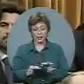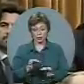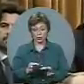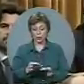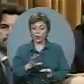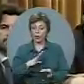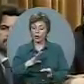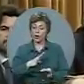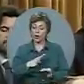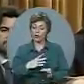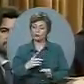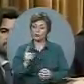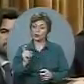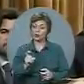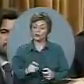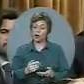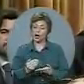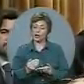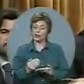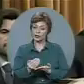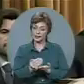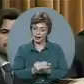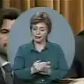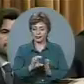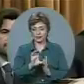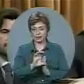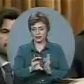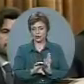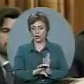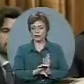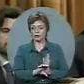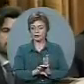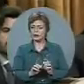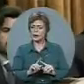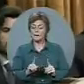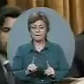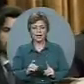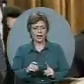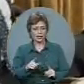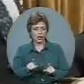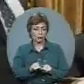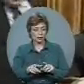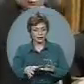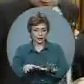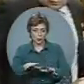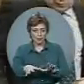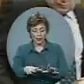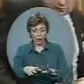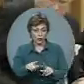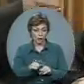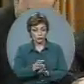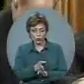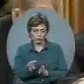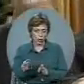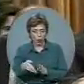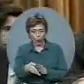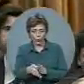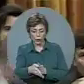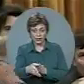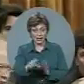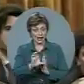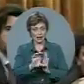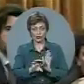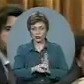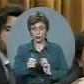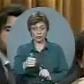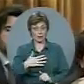blatant attempt to get around a Charter that he doesn't like, the Prime Minister is stacking advisory committees to fill the bench